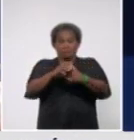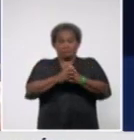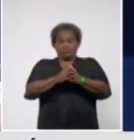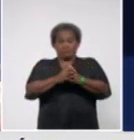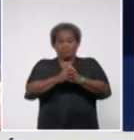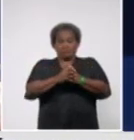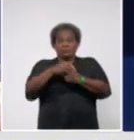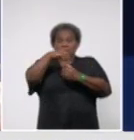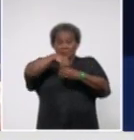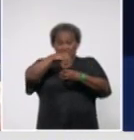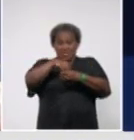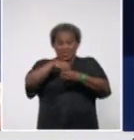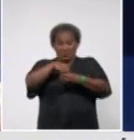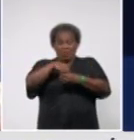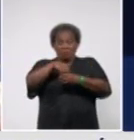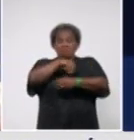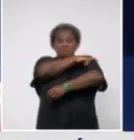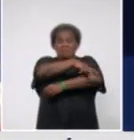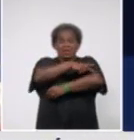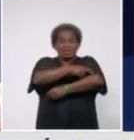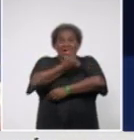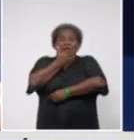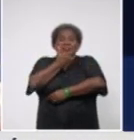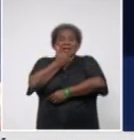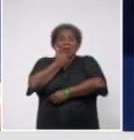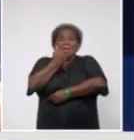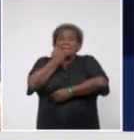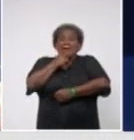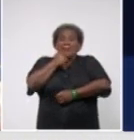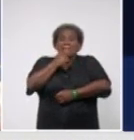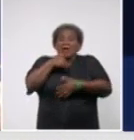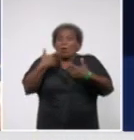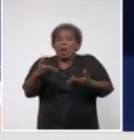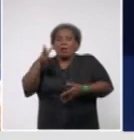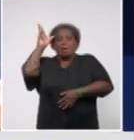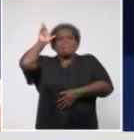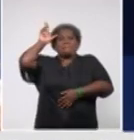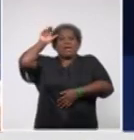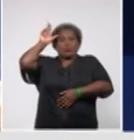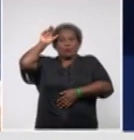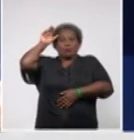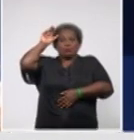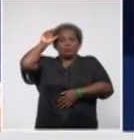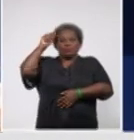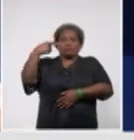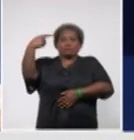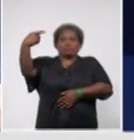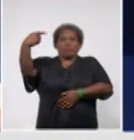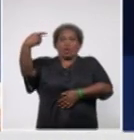and Mexico, with high numbers of COVID-19 fatalities,